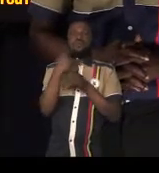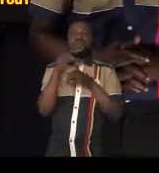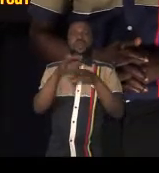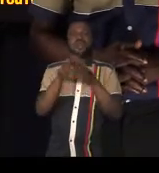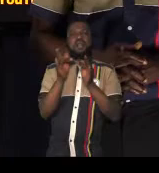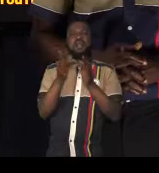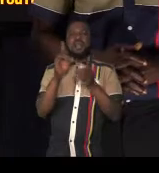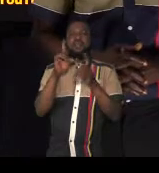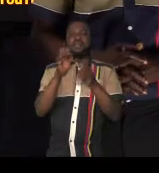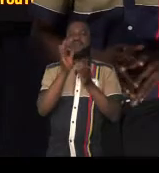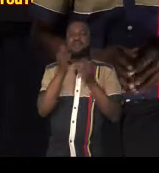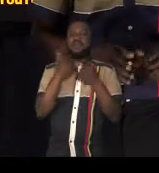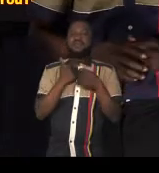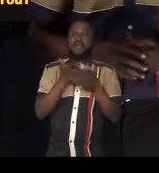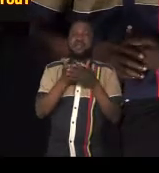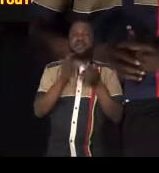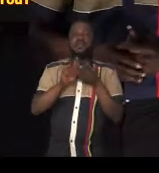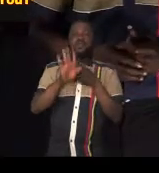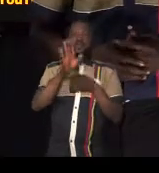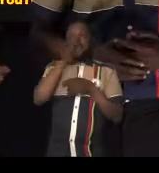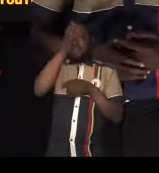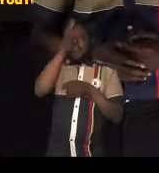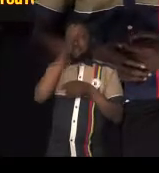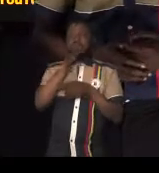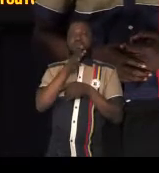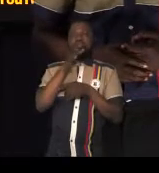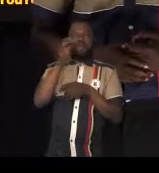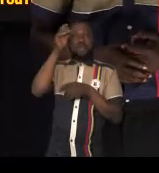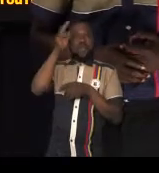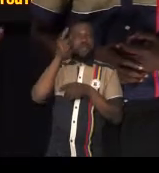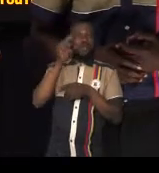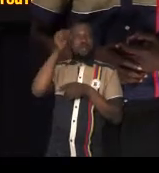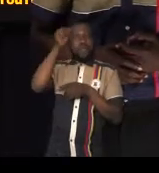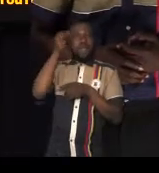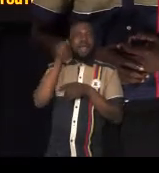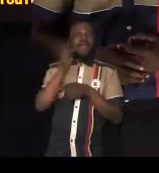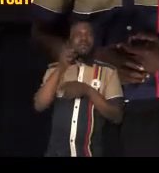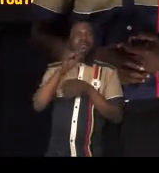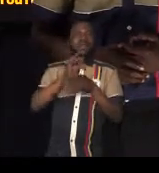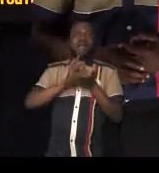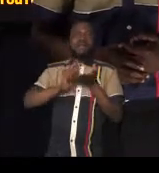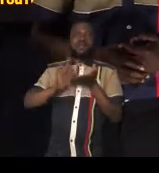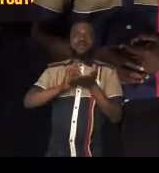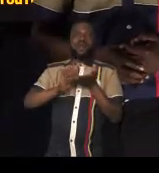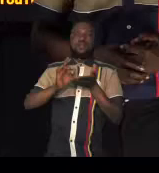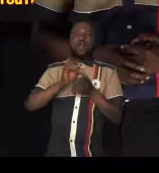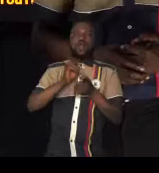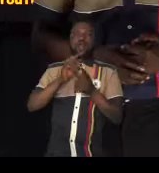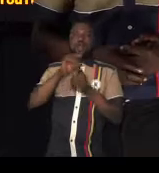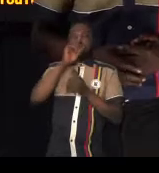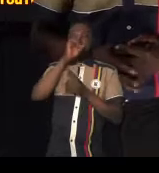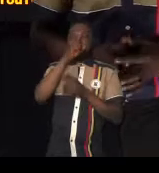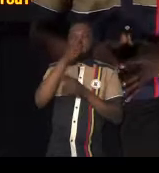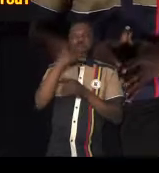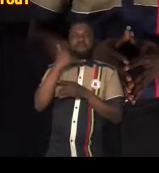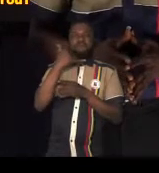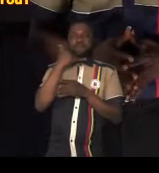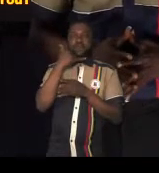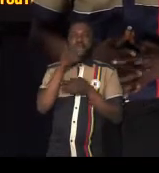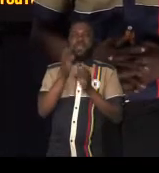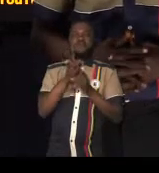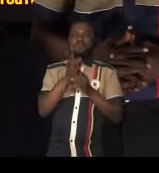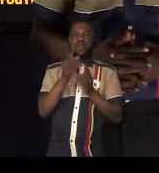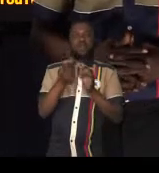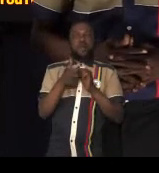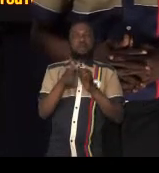Taking the online test is based on if you have access to either your daddy's, your mommy's, your uncle's, or your auntie's Android or